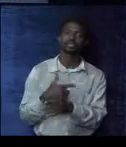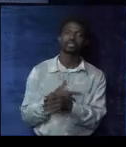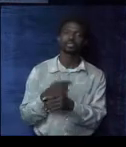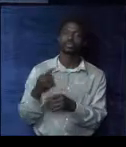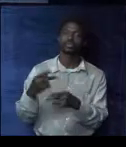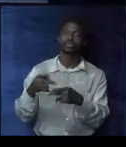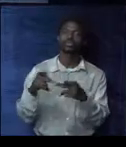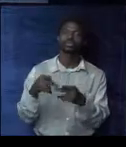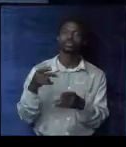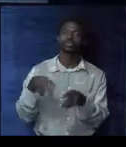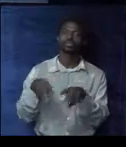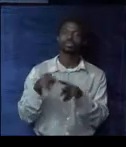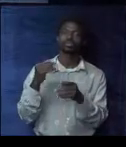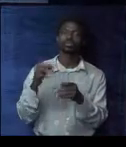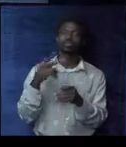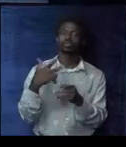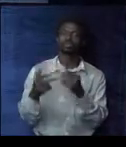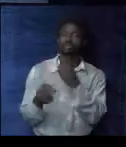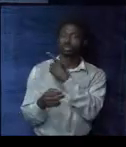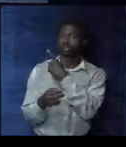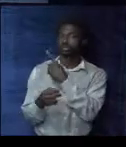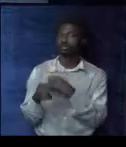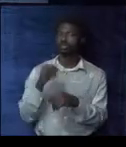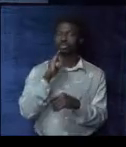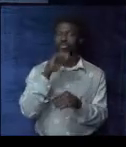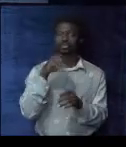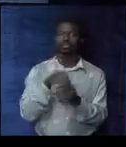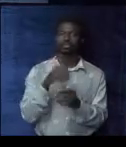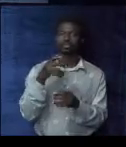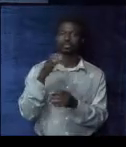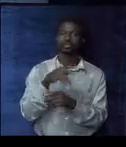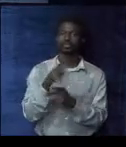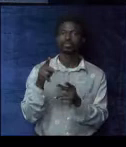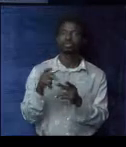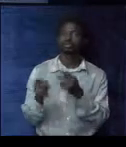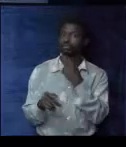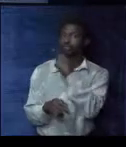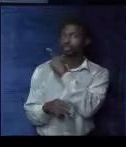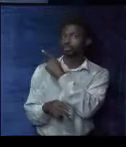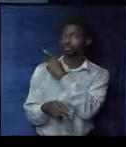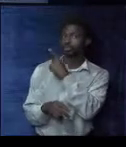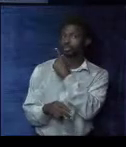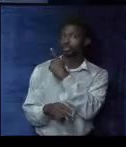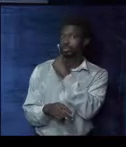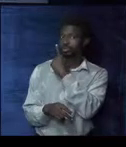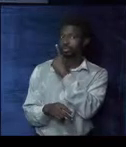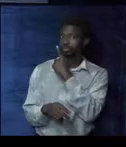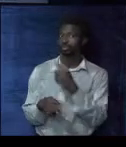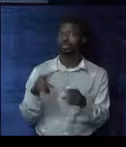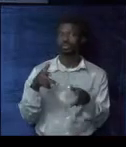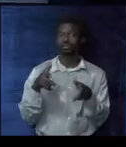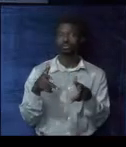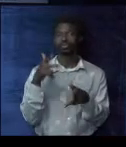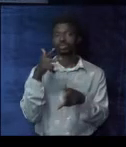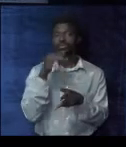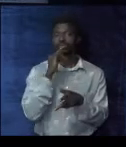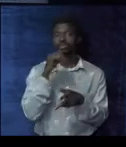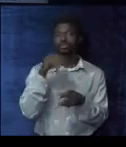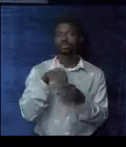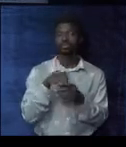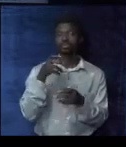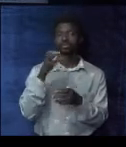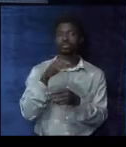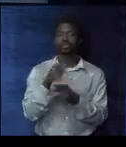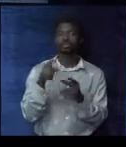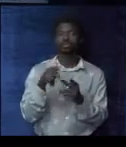place value of 3 here, 3 is in the hundreds place. It's counting 101. So 3 is in the hundreds